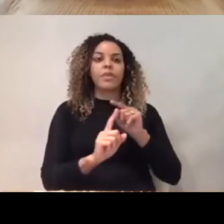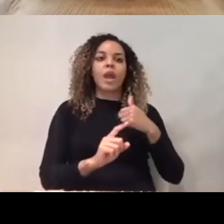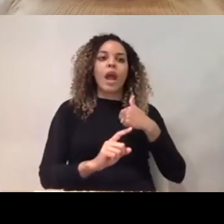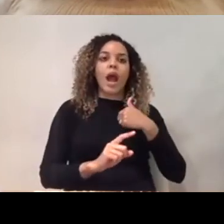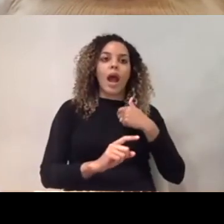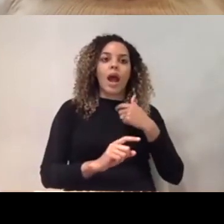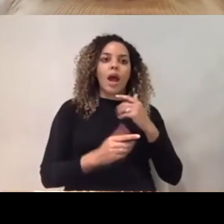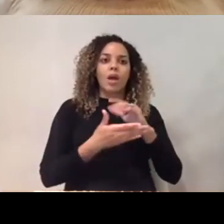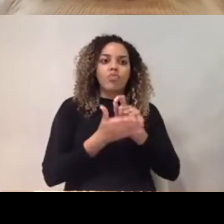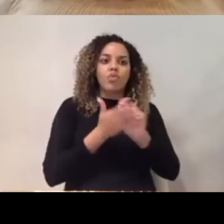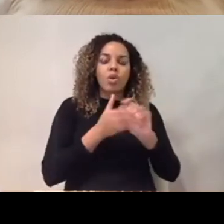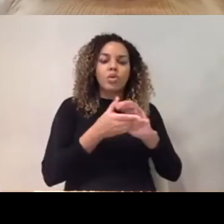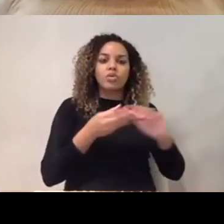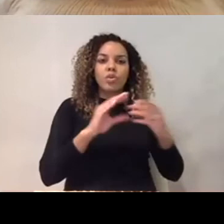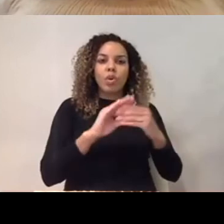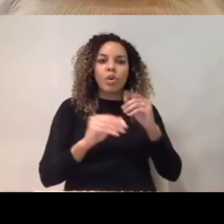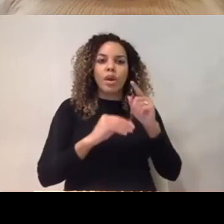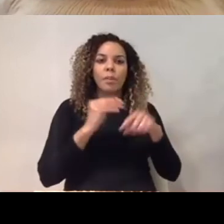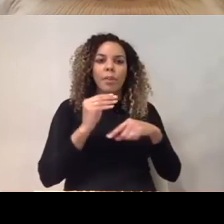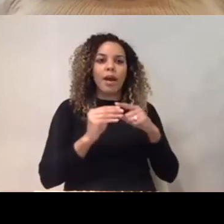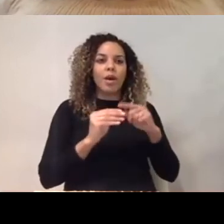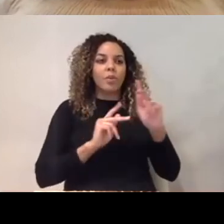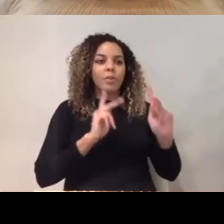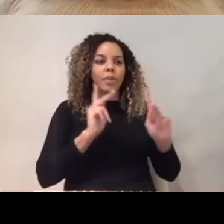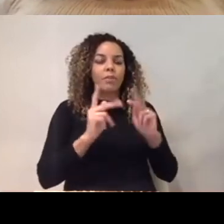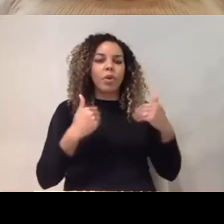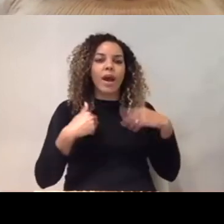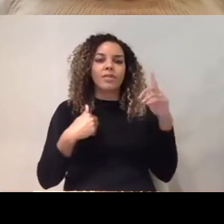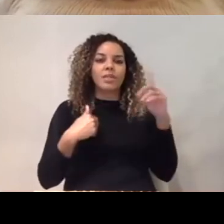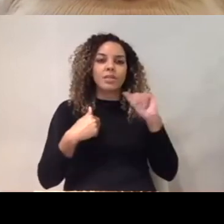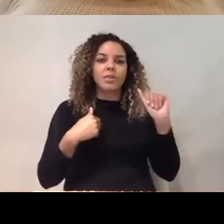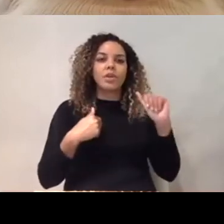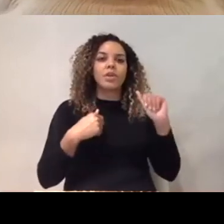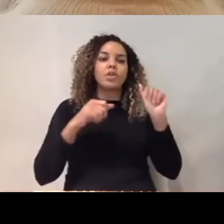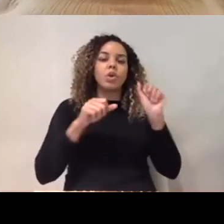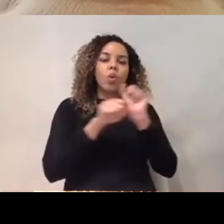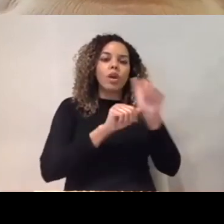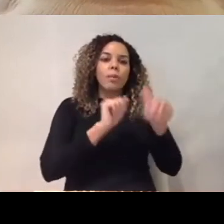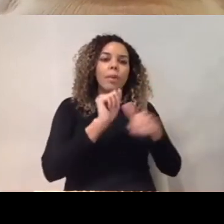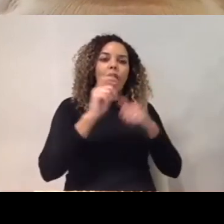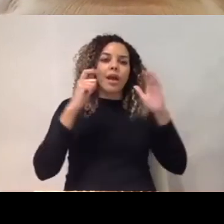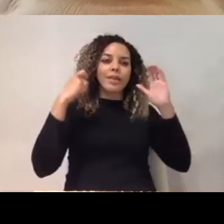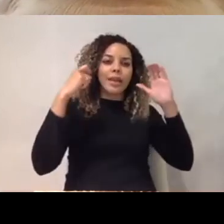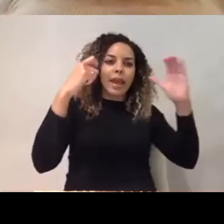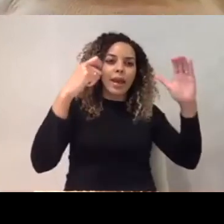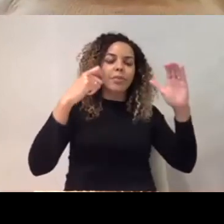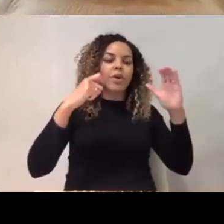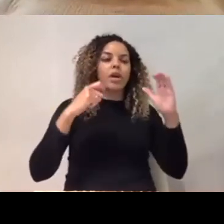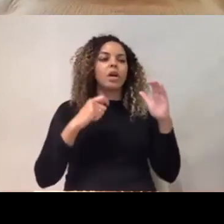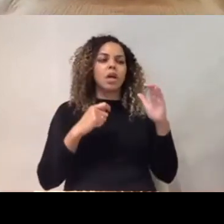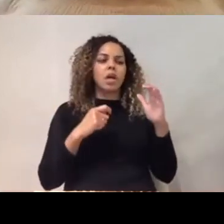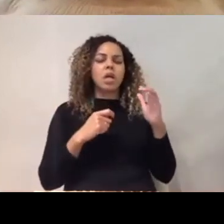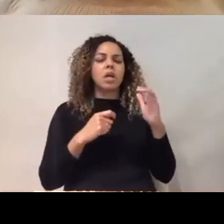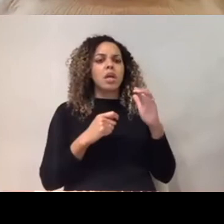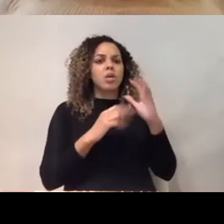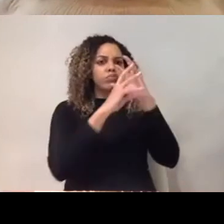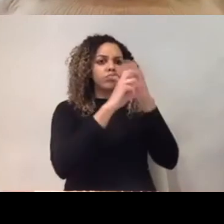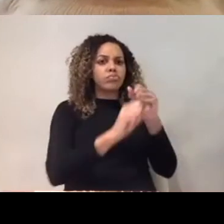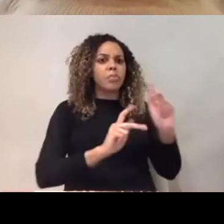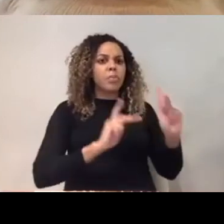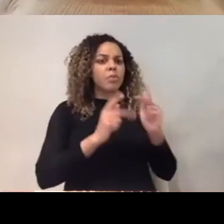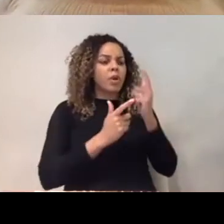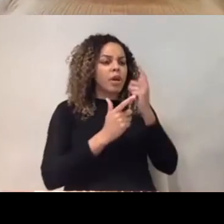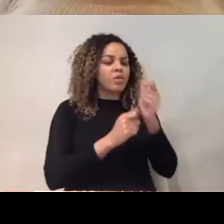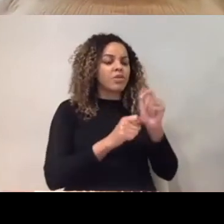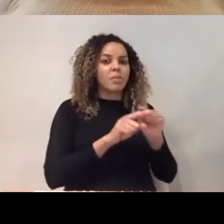readers. So, but a lot of places that they really worry about traffic. I mean, at Variety, they worry about traffic,